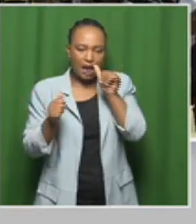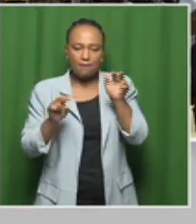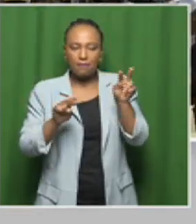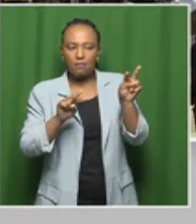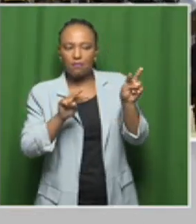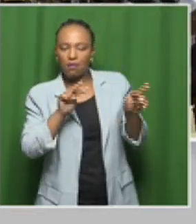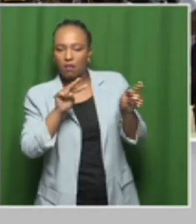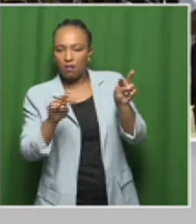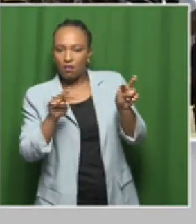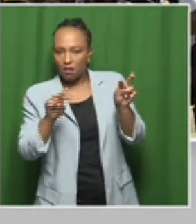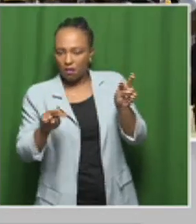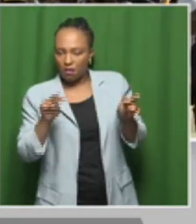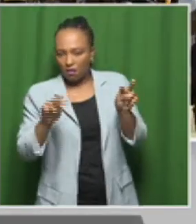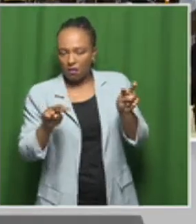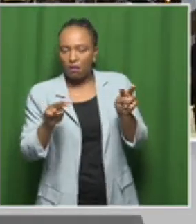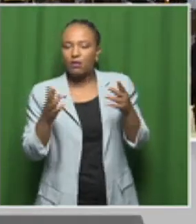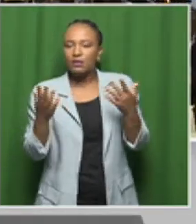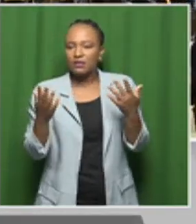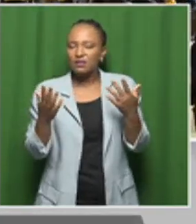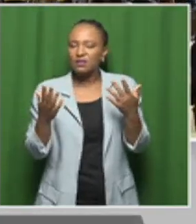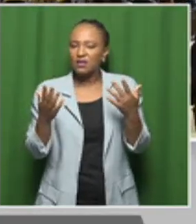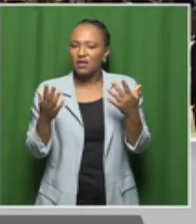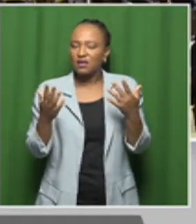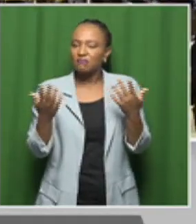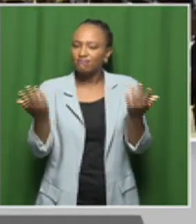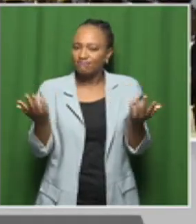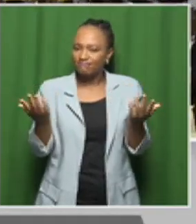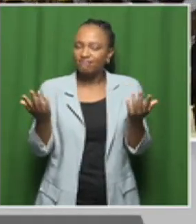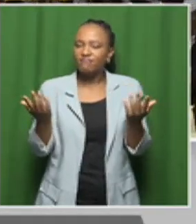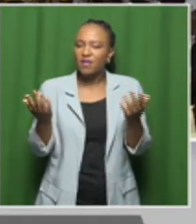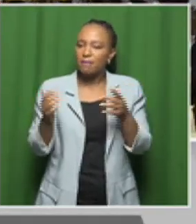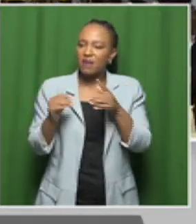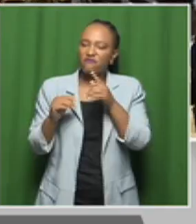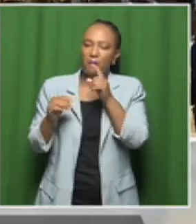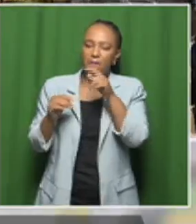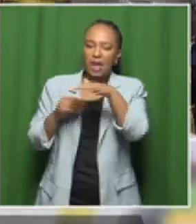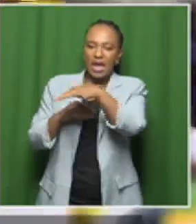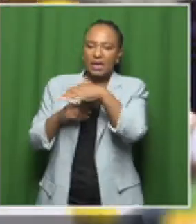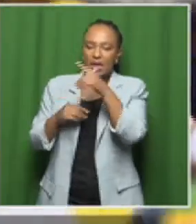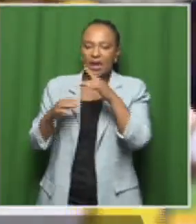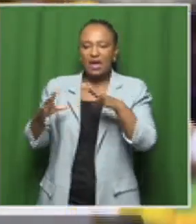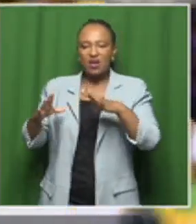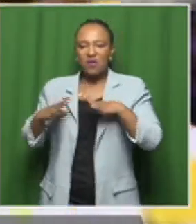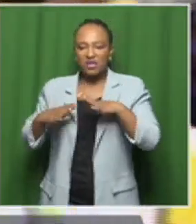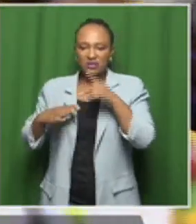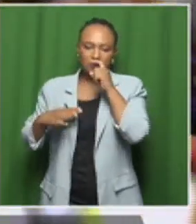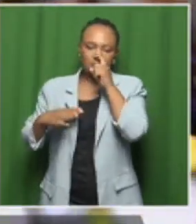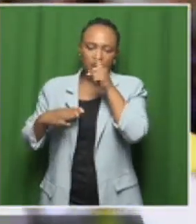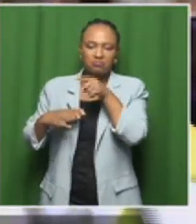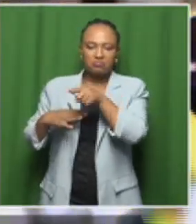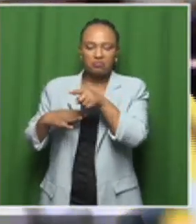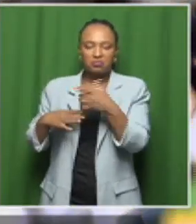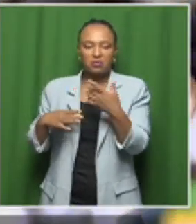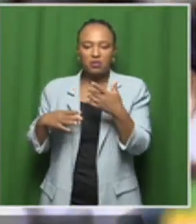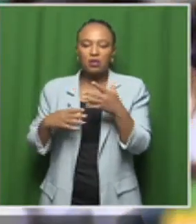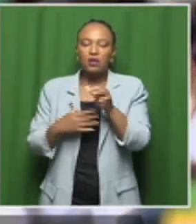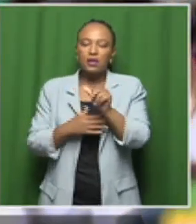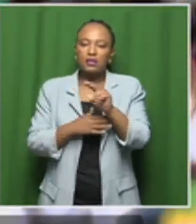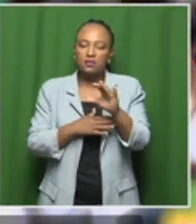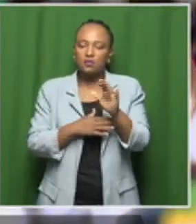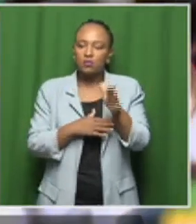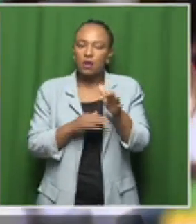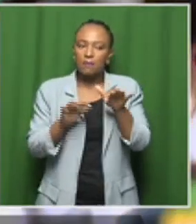from affluent areas. So in the statement, the ANC will be able to tell the people what is it that we are going to